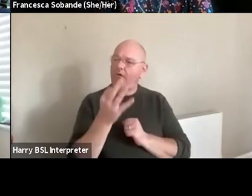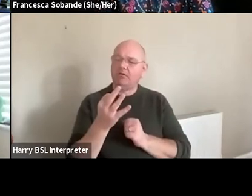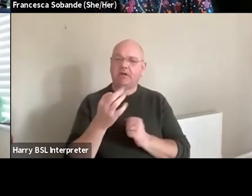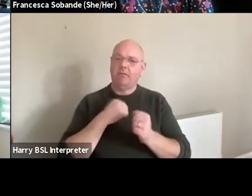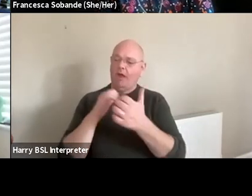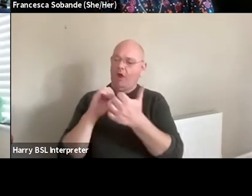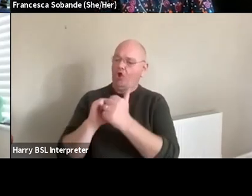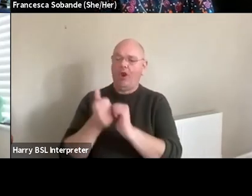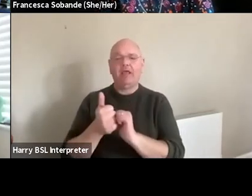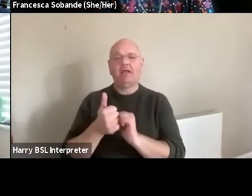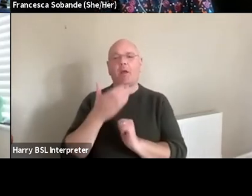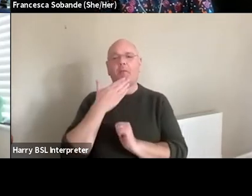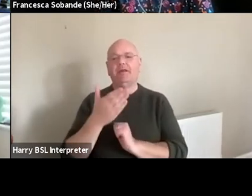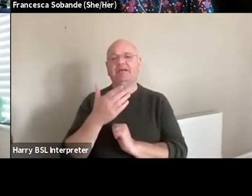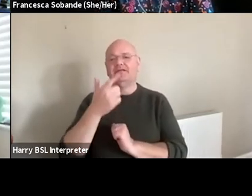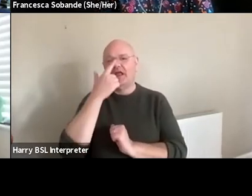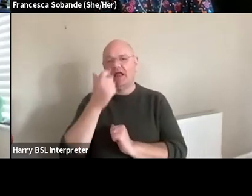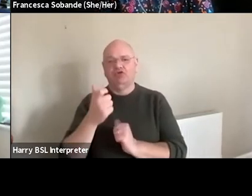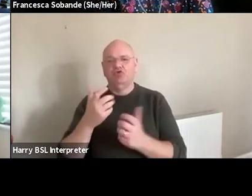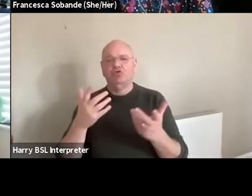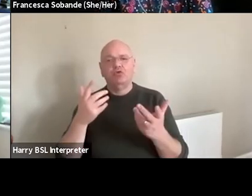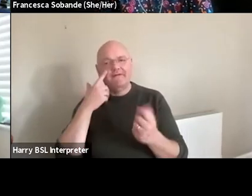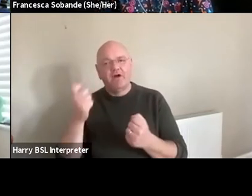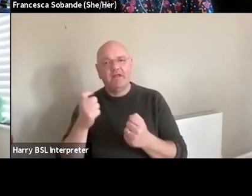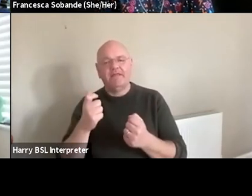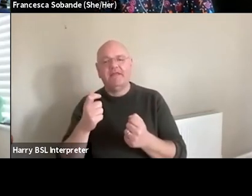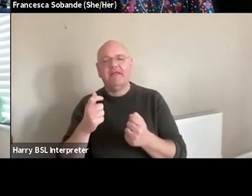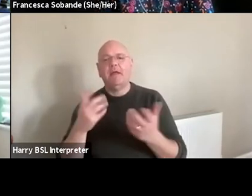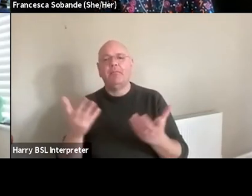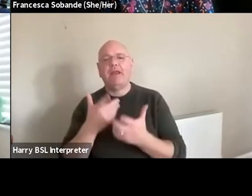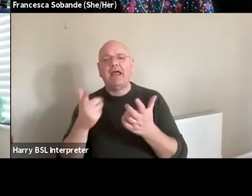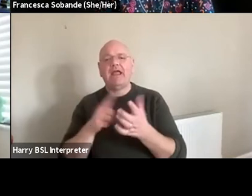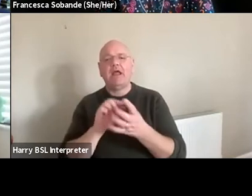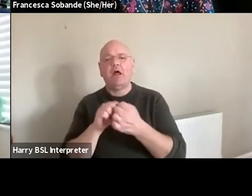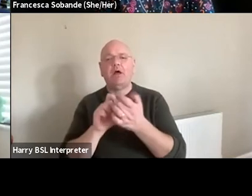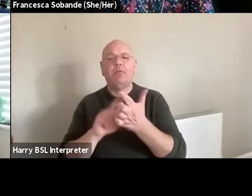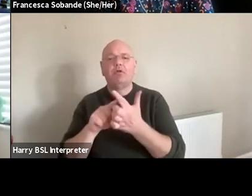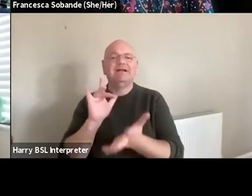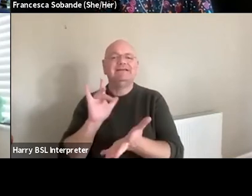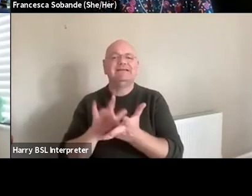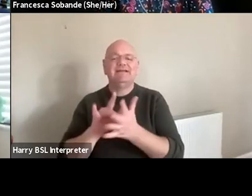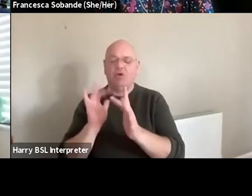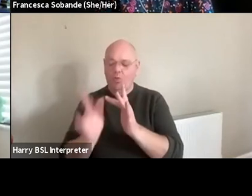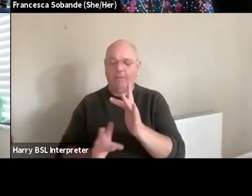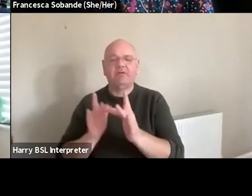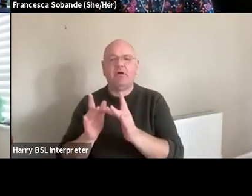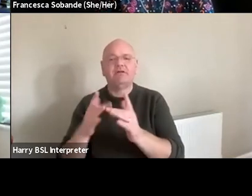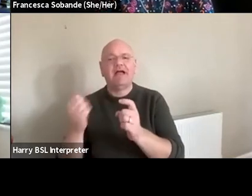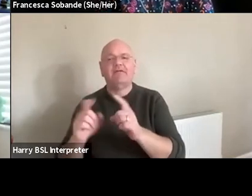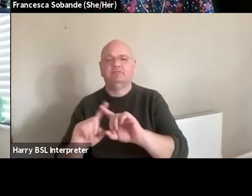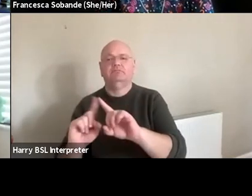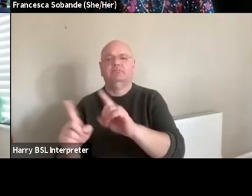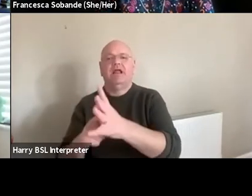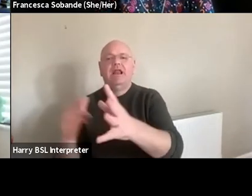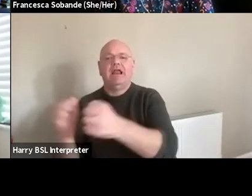to the Playable City website and go to the Creative Labs. It would be our Playable City Artist Labs. And if you could put a link